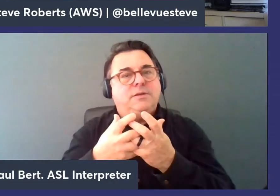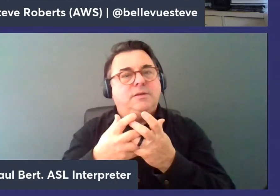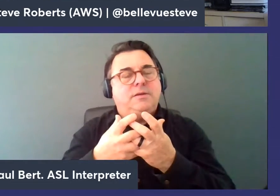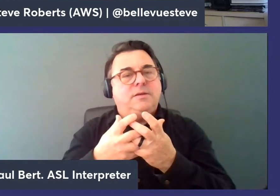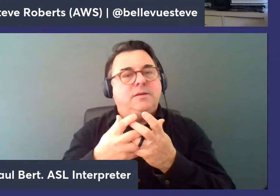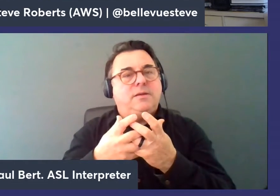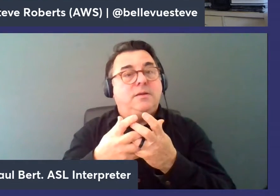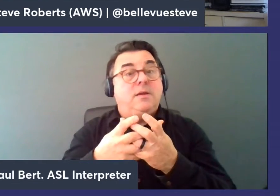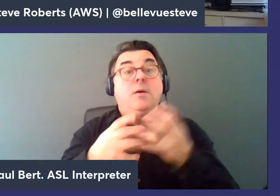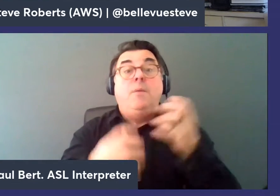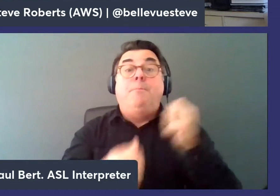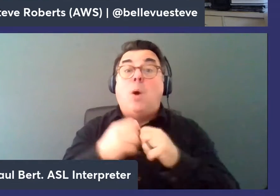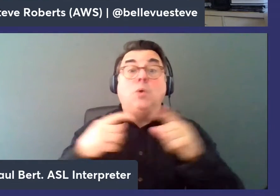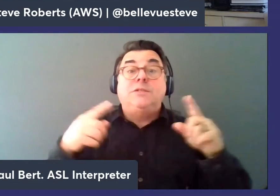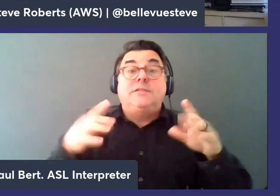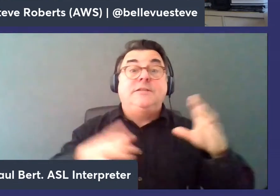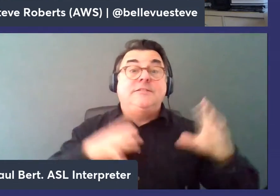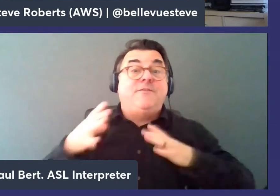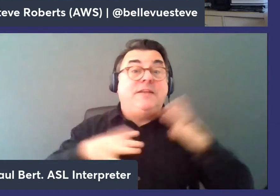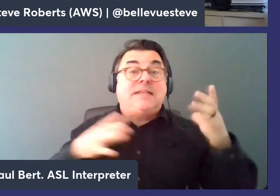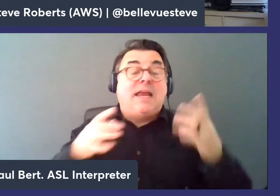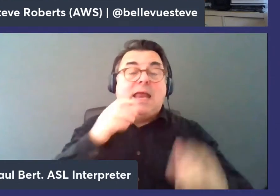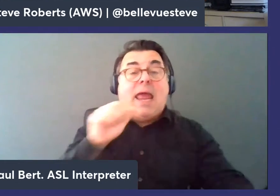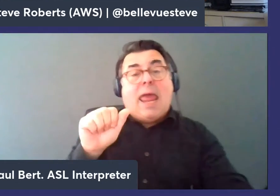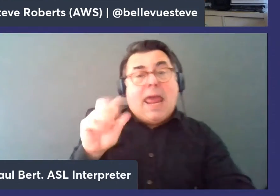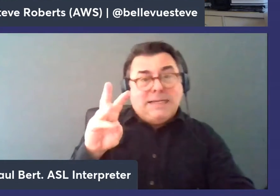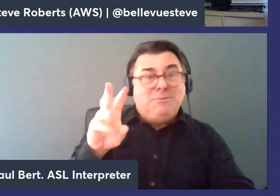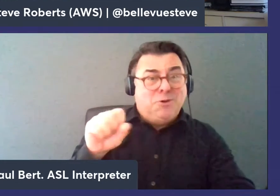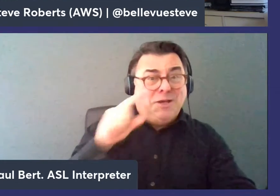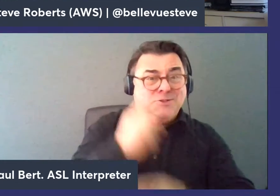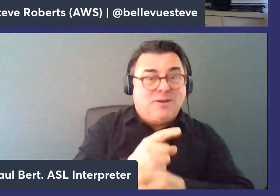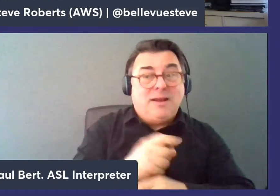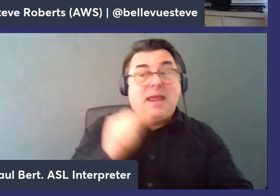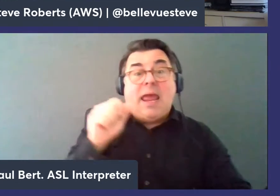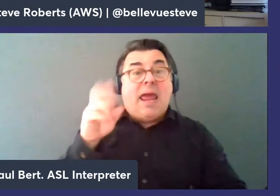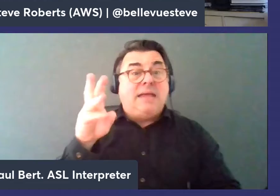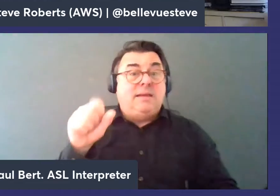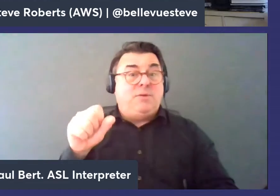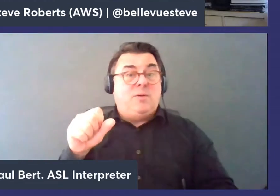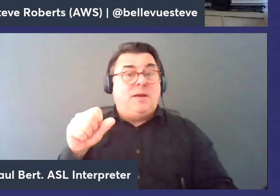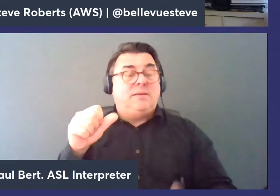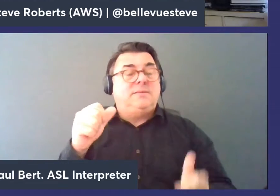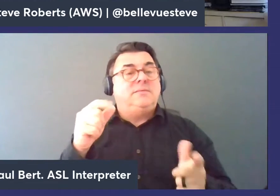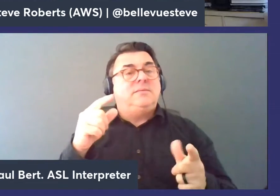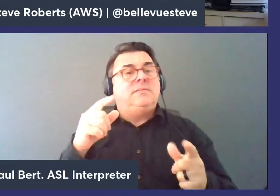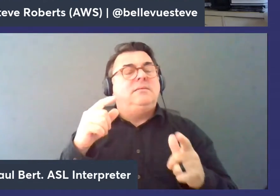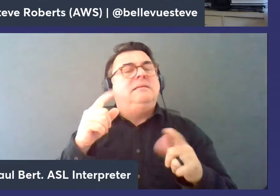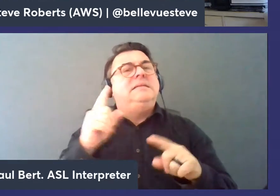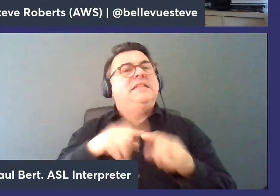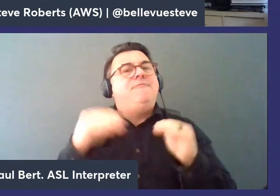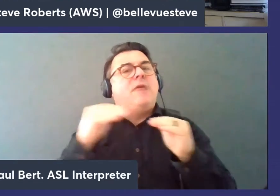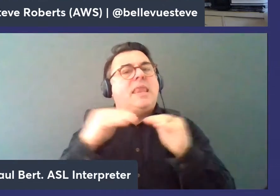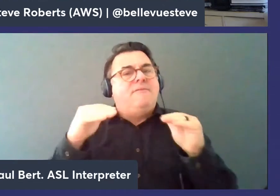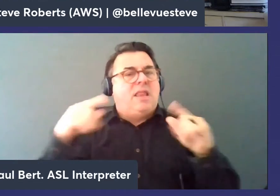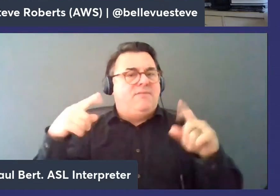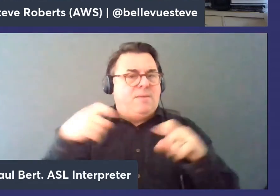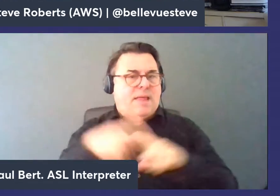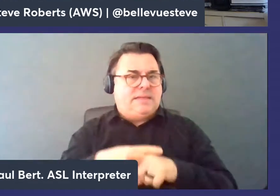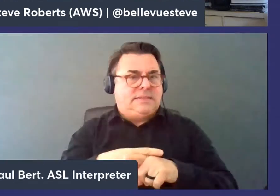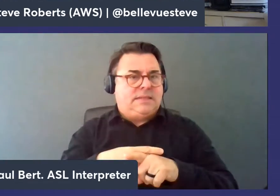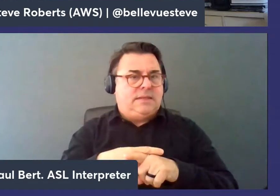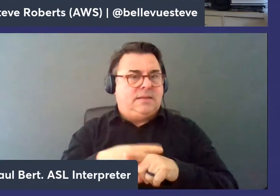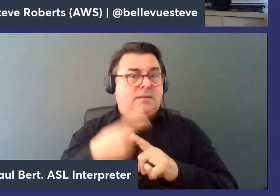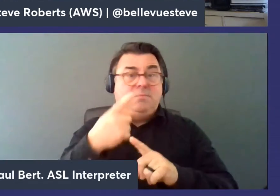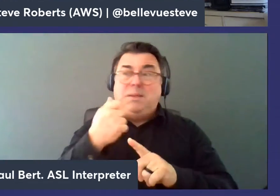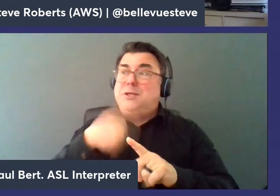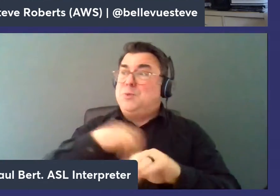the AWS side, though, which is nice for our Exactly. customers, right? Our Right. customers don't have the same level of complexity or sophistication because of some of